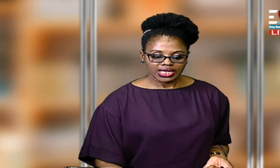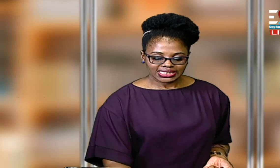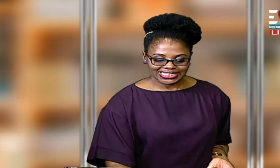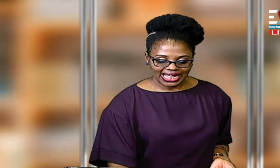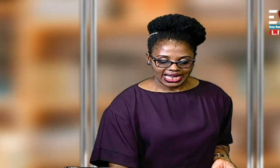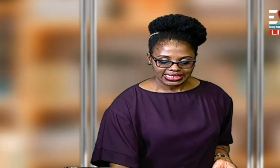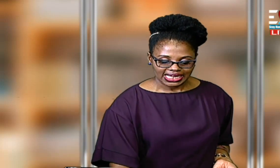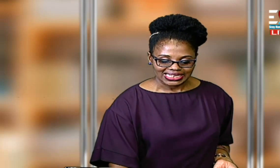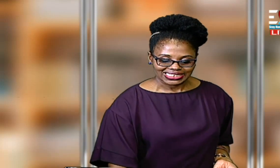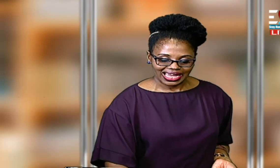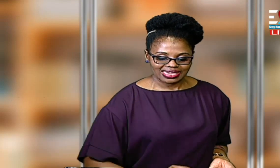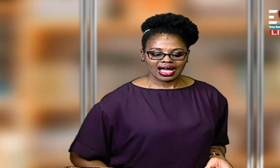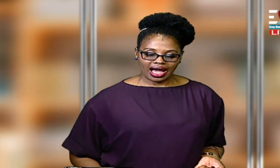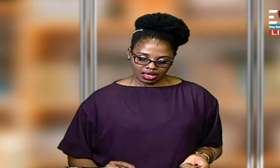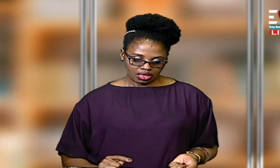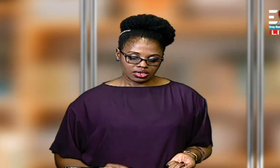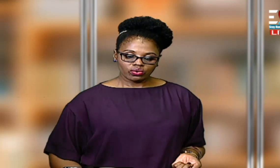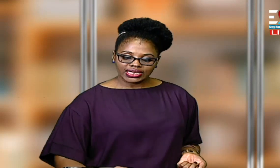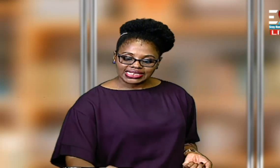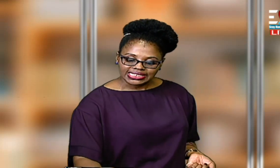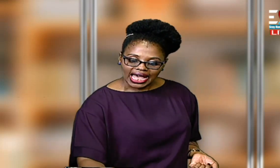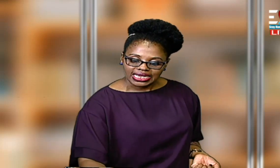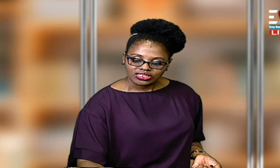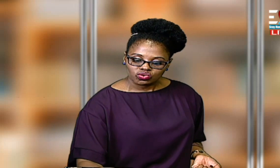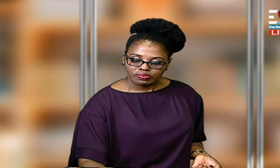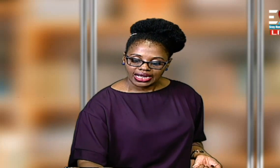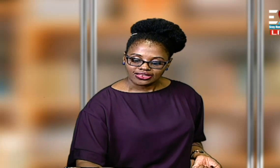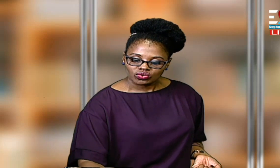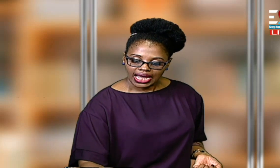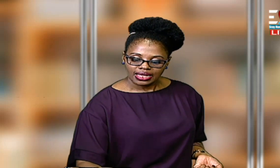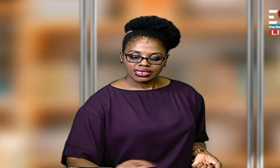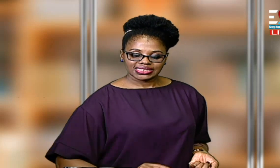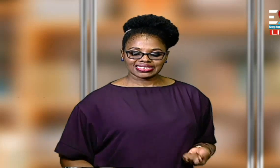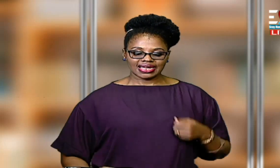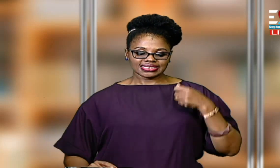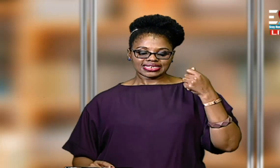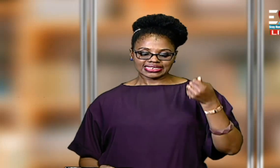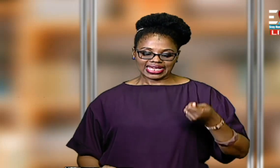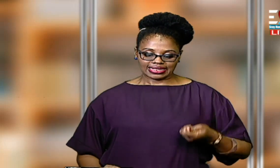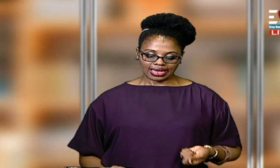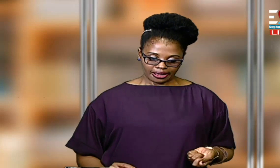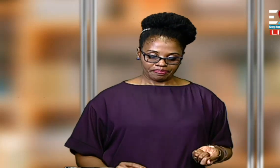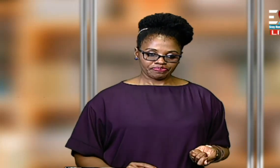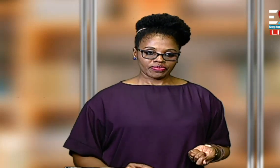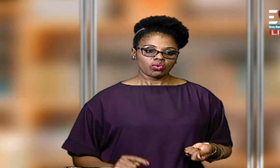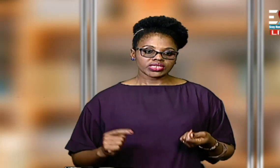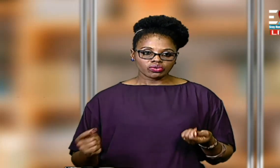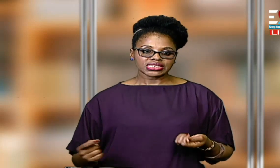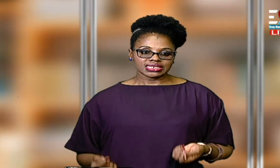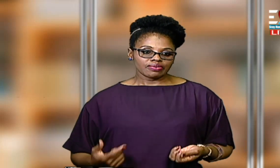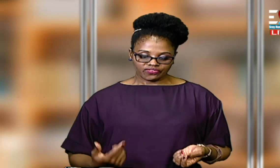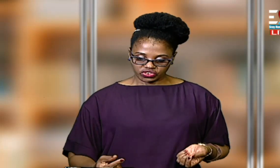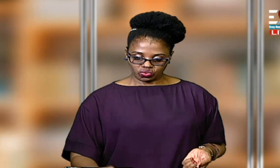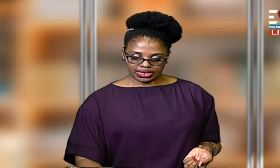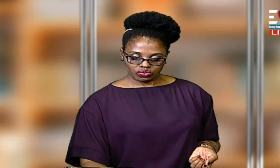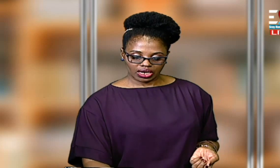sanyalo. Sisihlanganisa nesakhi a lekungilesakhi lesikhulume ngaso la sesikhathi lesenca.